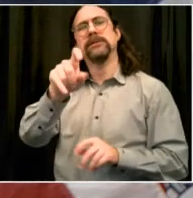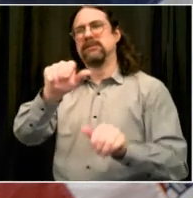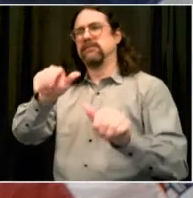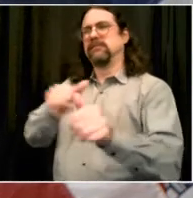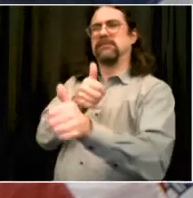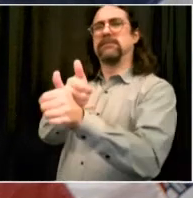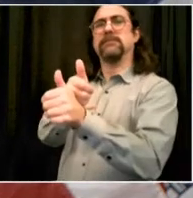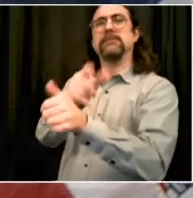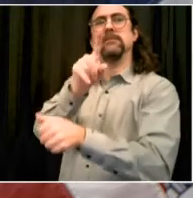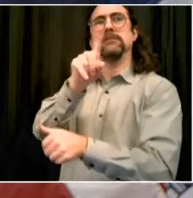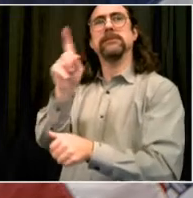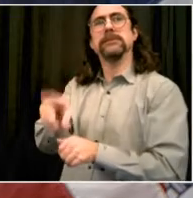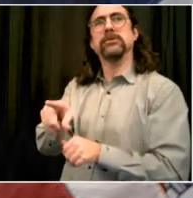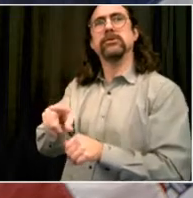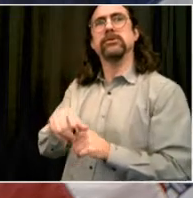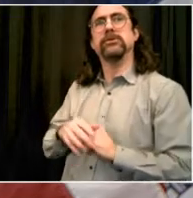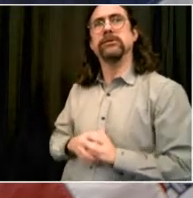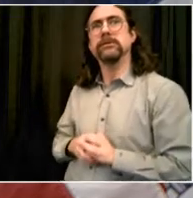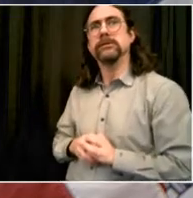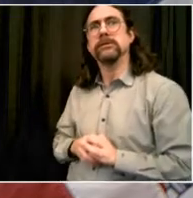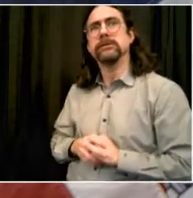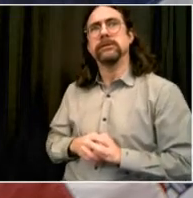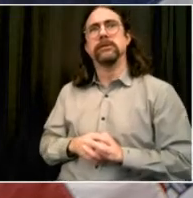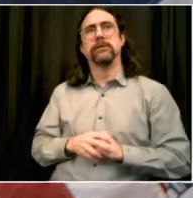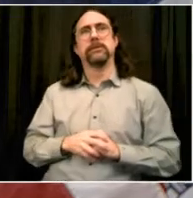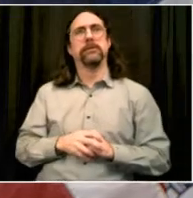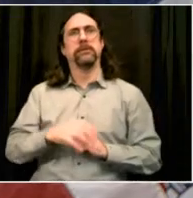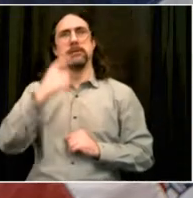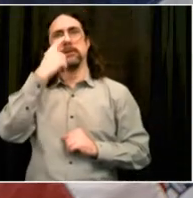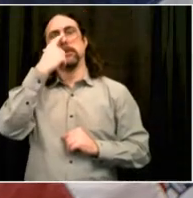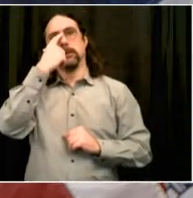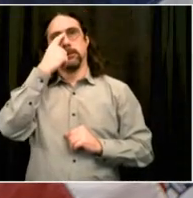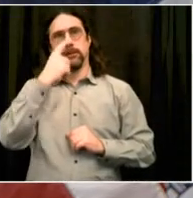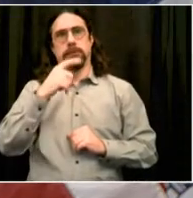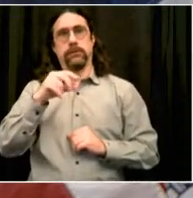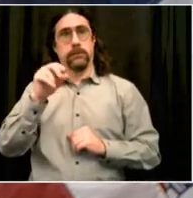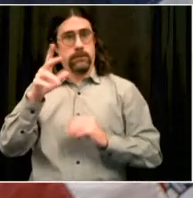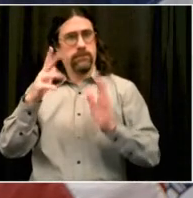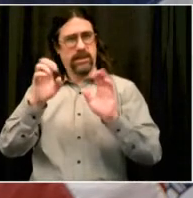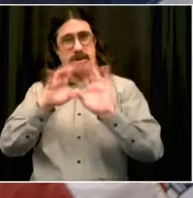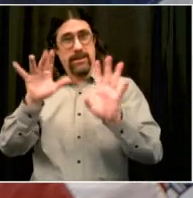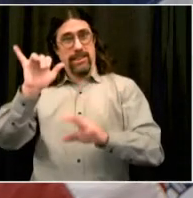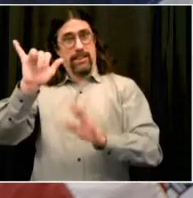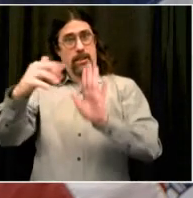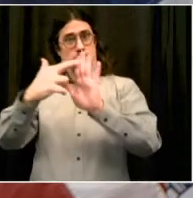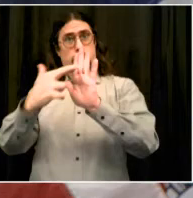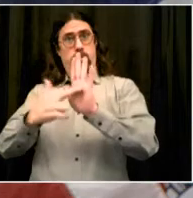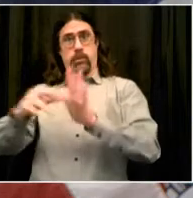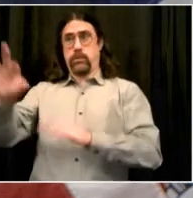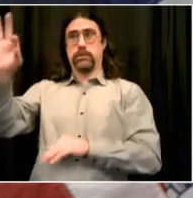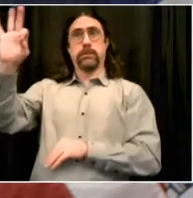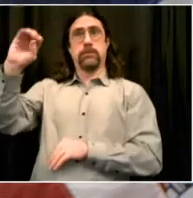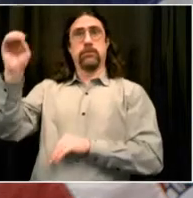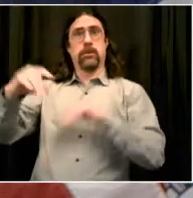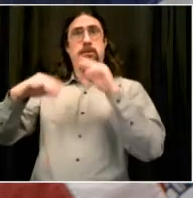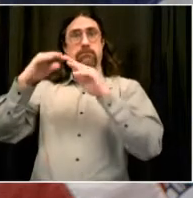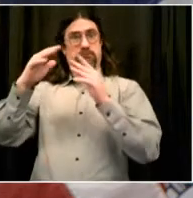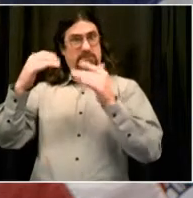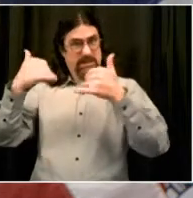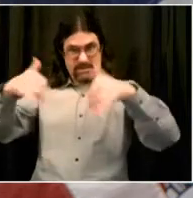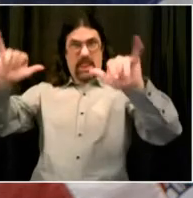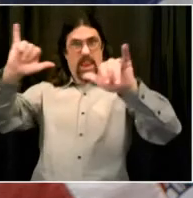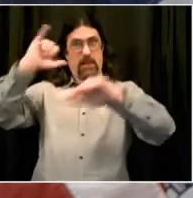in effect. There's been no indication that that's changed, but Is that your understanding? That is